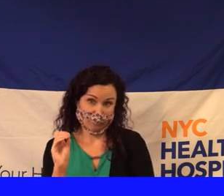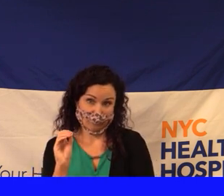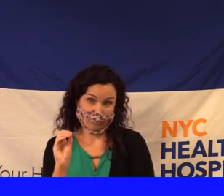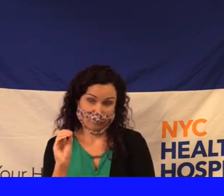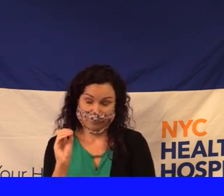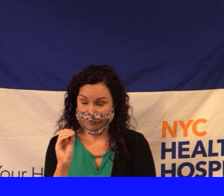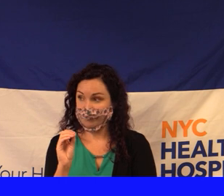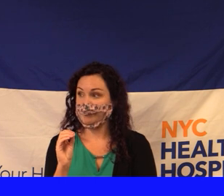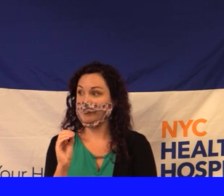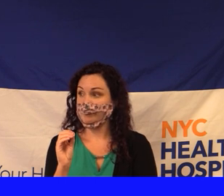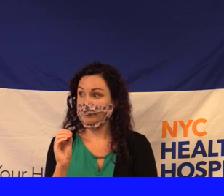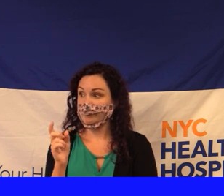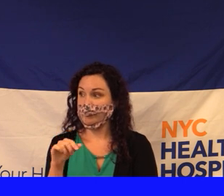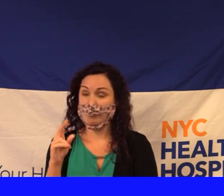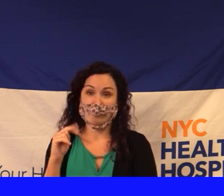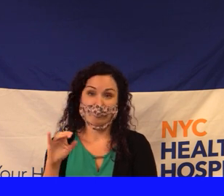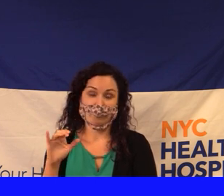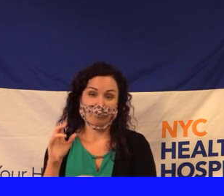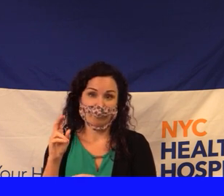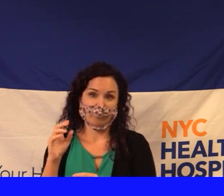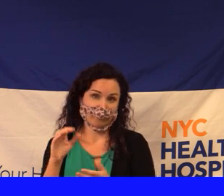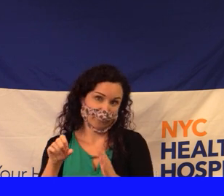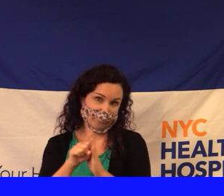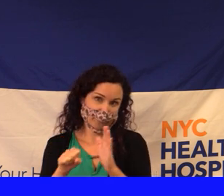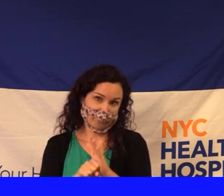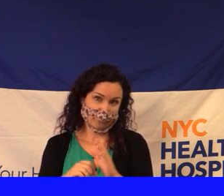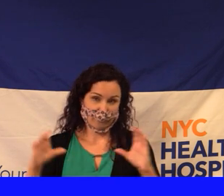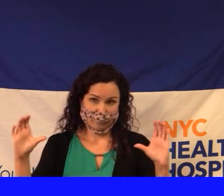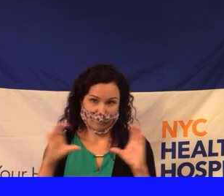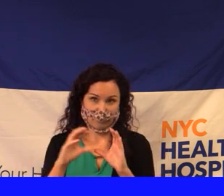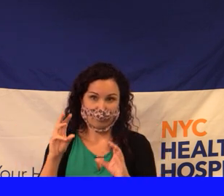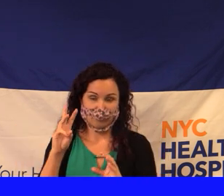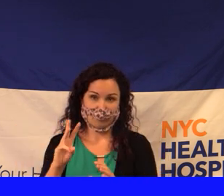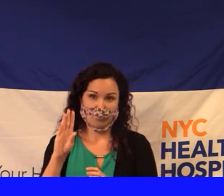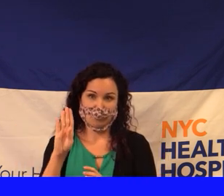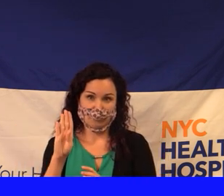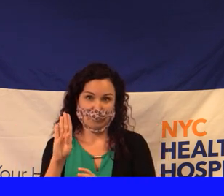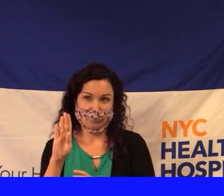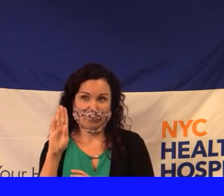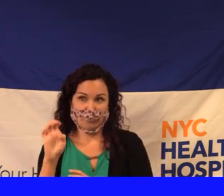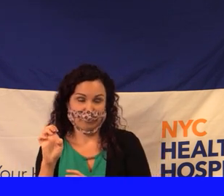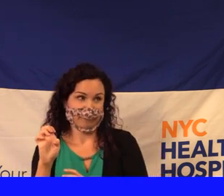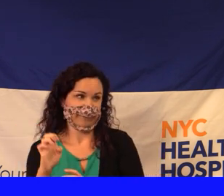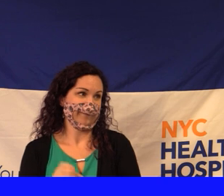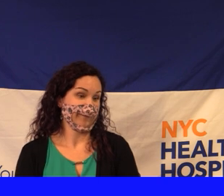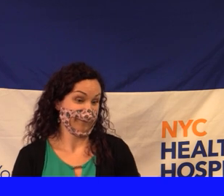Leasing Associated, and they are New York State certified WBE.